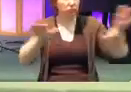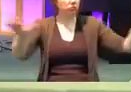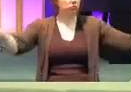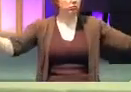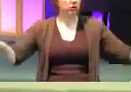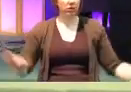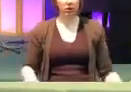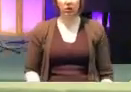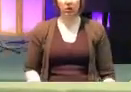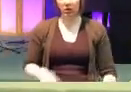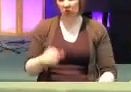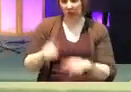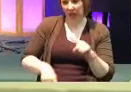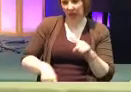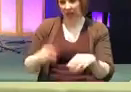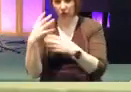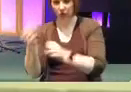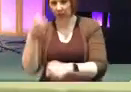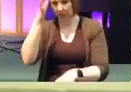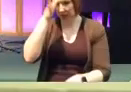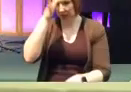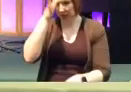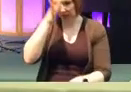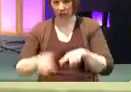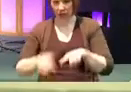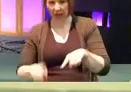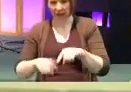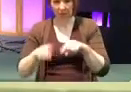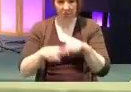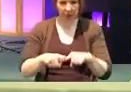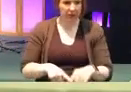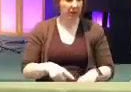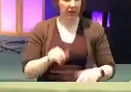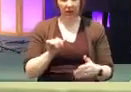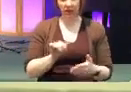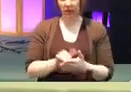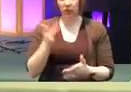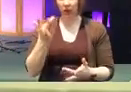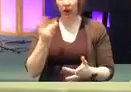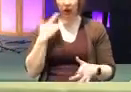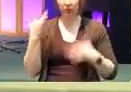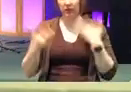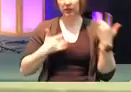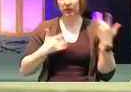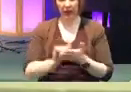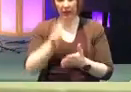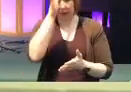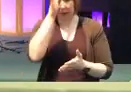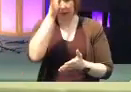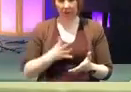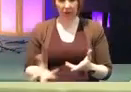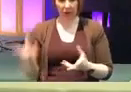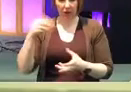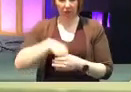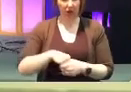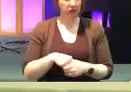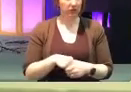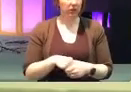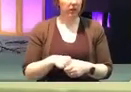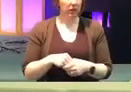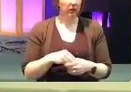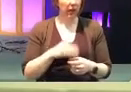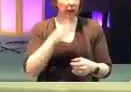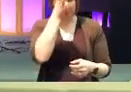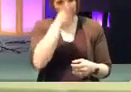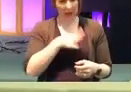can never rely on him. You never trust him. That's not God's plan. That's why I'm so excited about the guys that are participating in our authentic manhood groups.